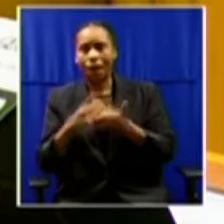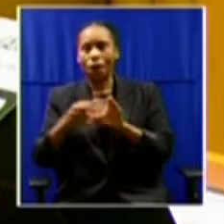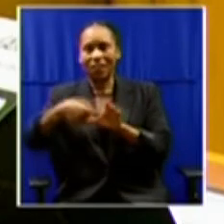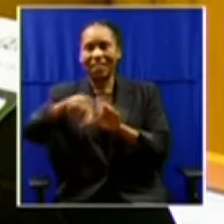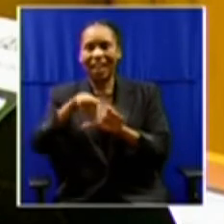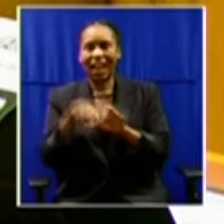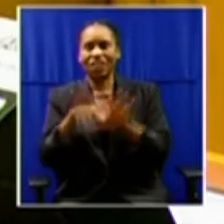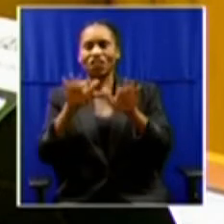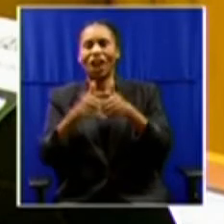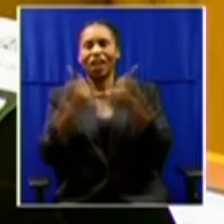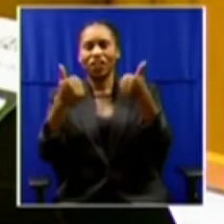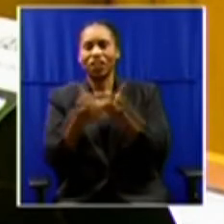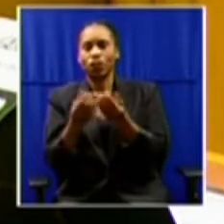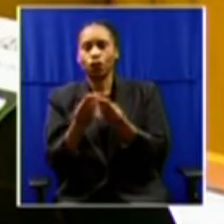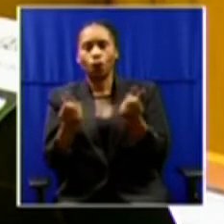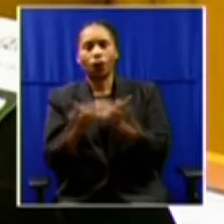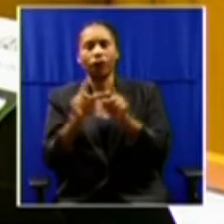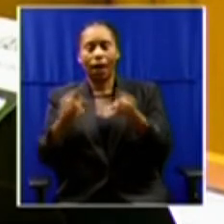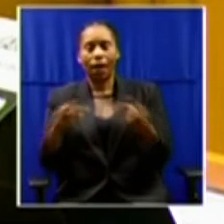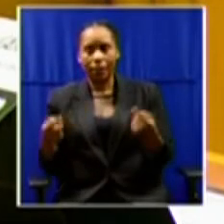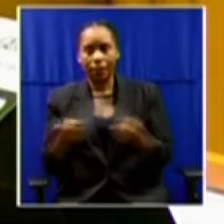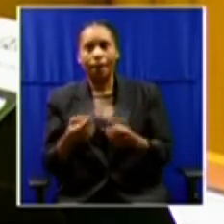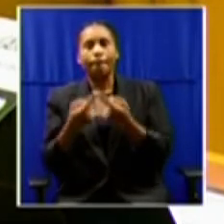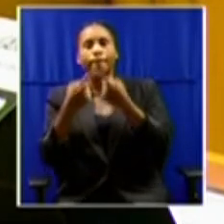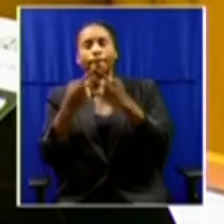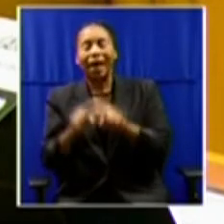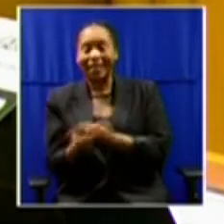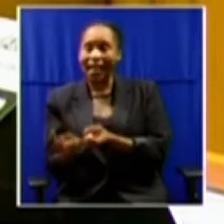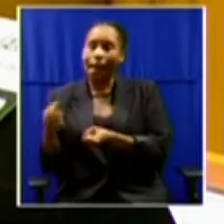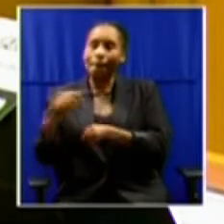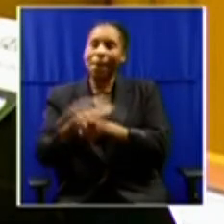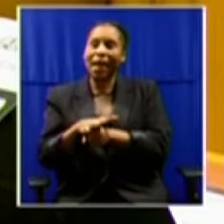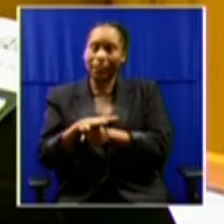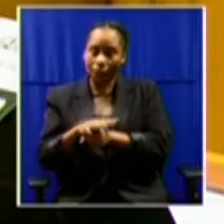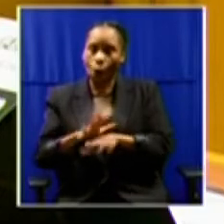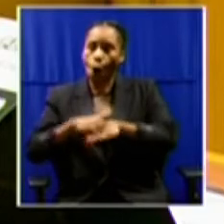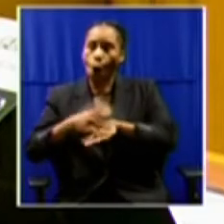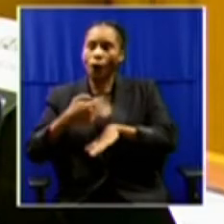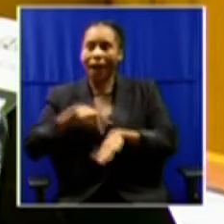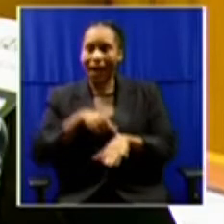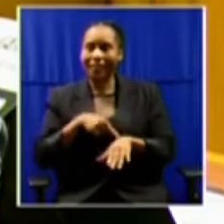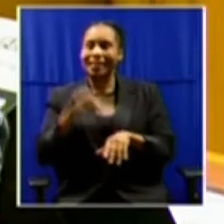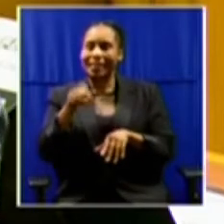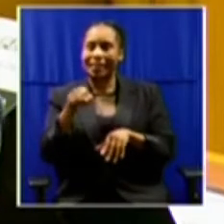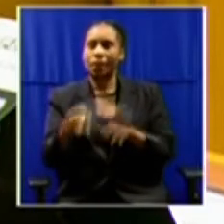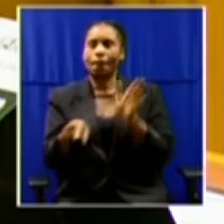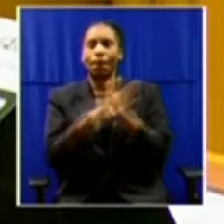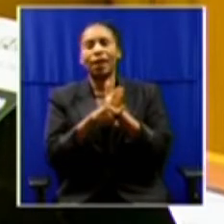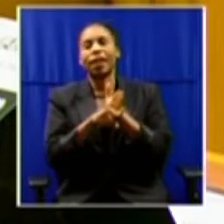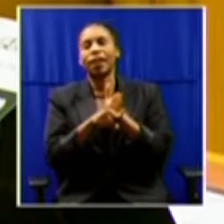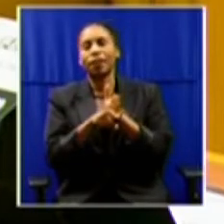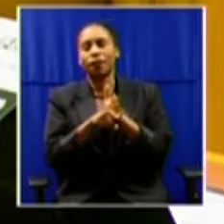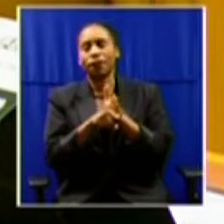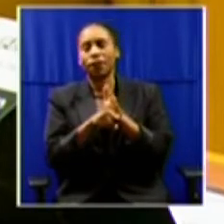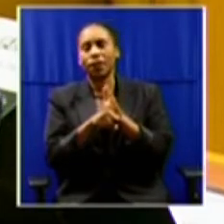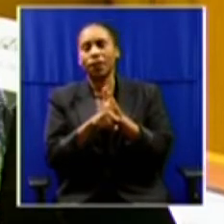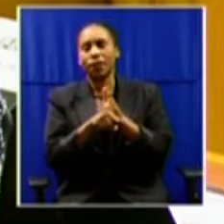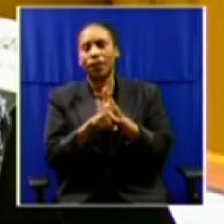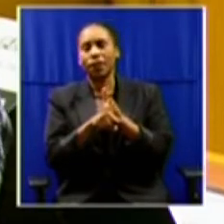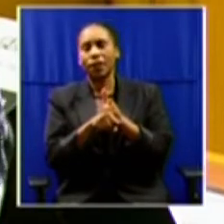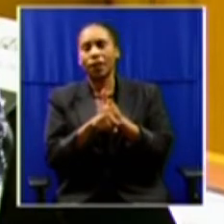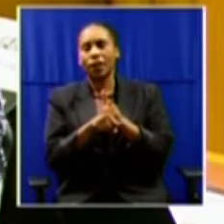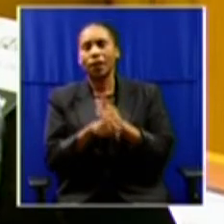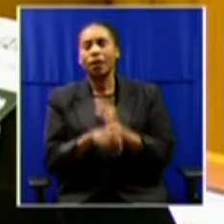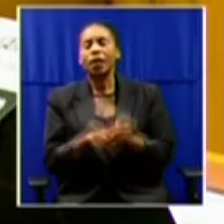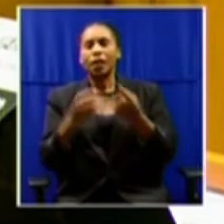challenges, somehow they impact on us negatively. If it sneezes or we sneeze this